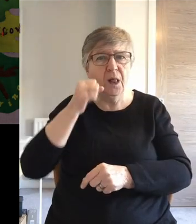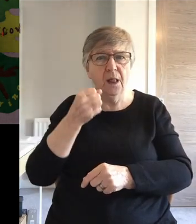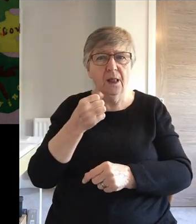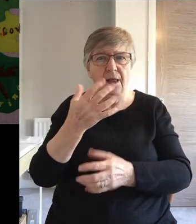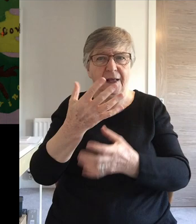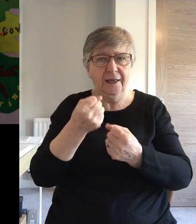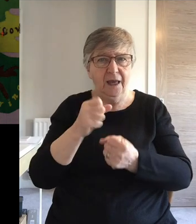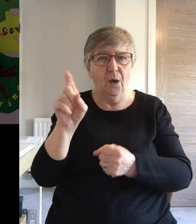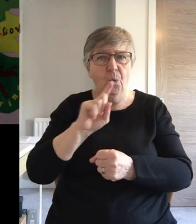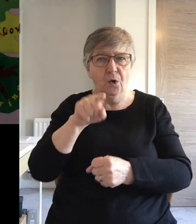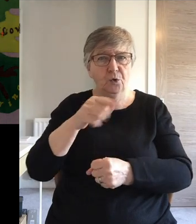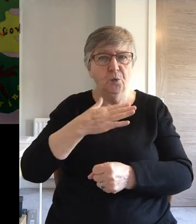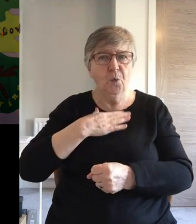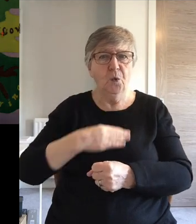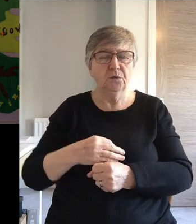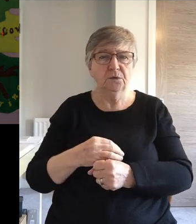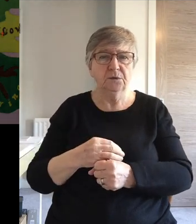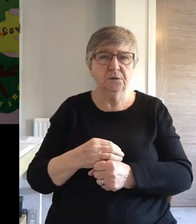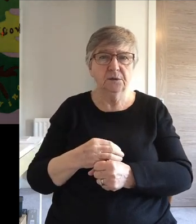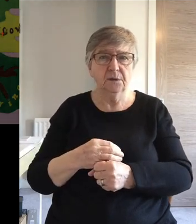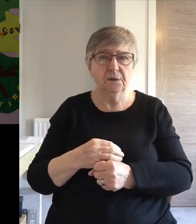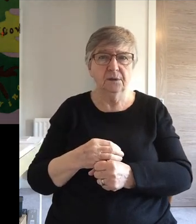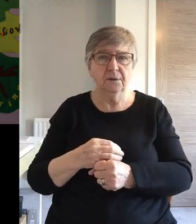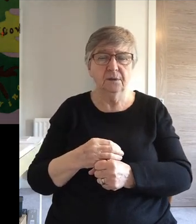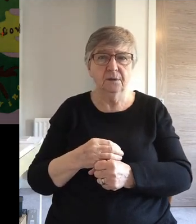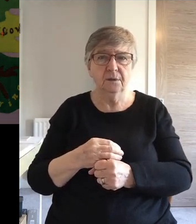you'll get your deepest needs fulfilled here.